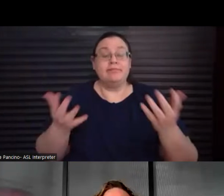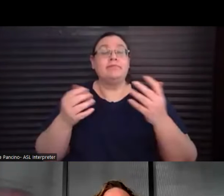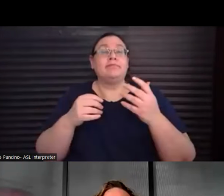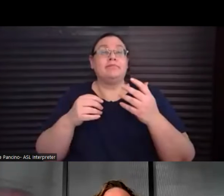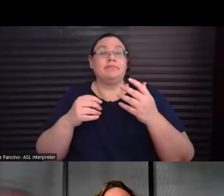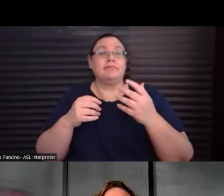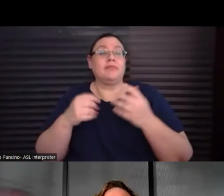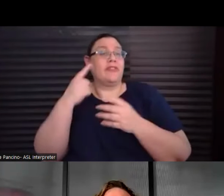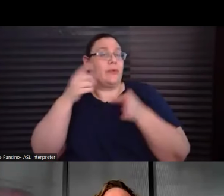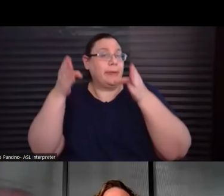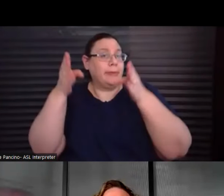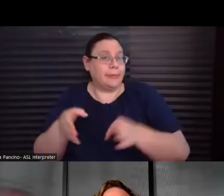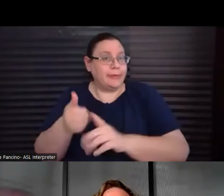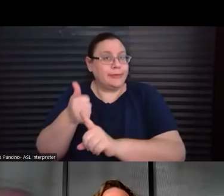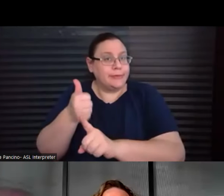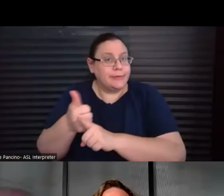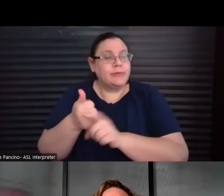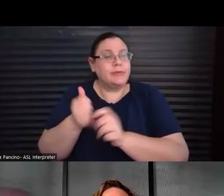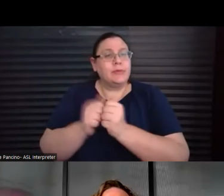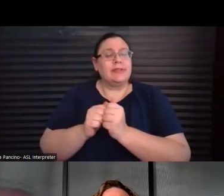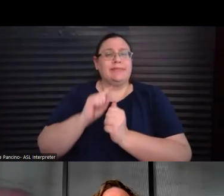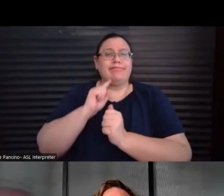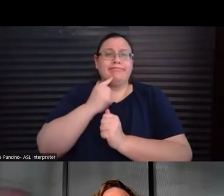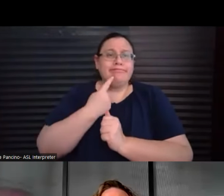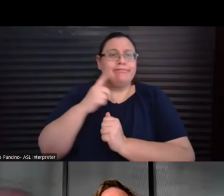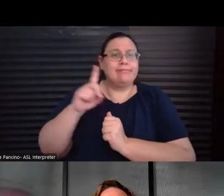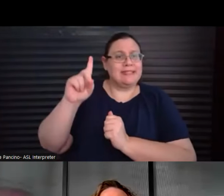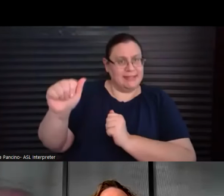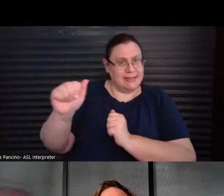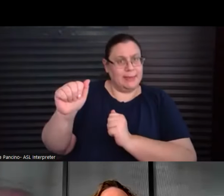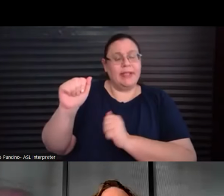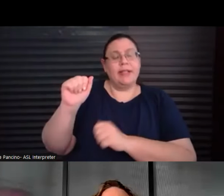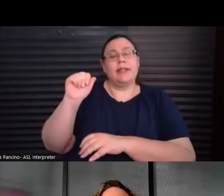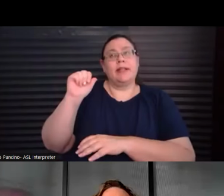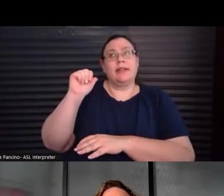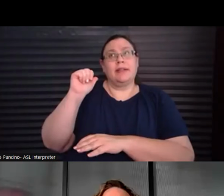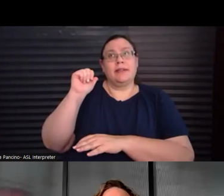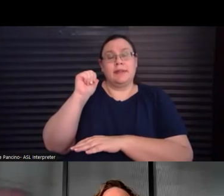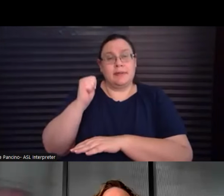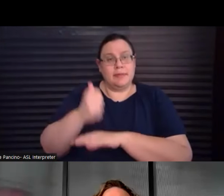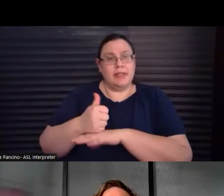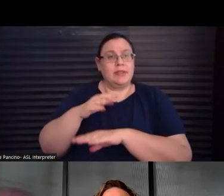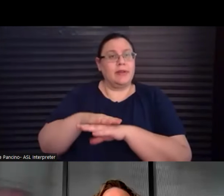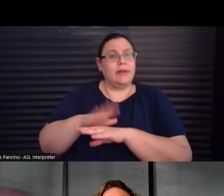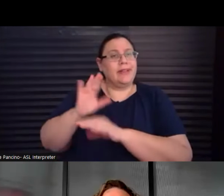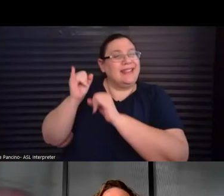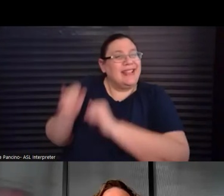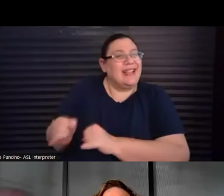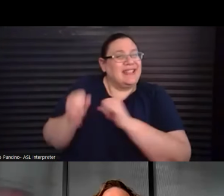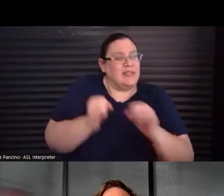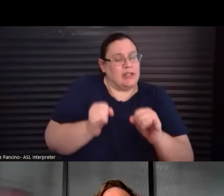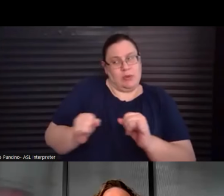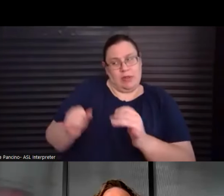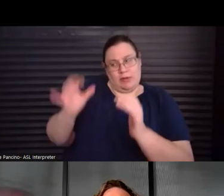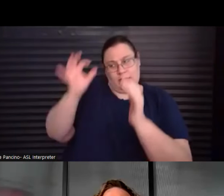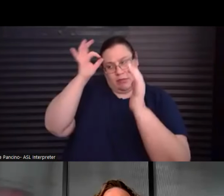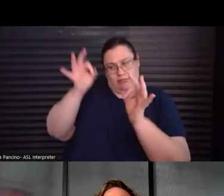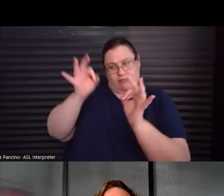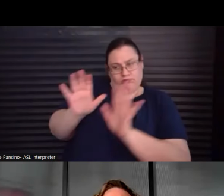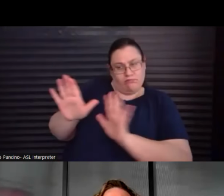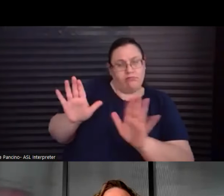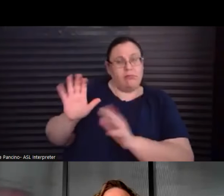for an individual with a significant disability that is based on individualized determination of